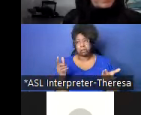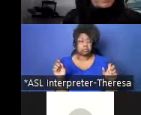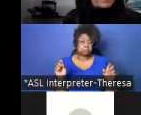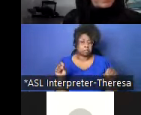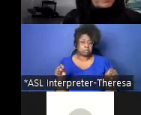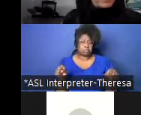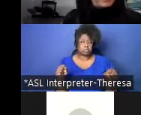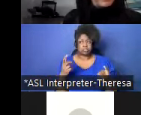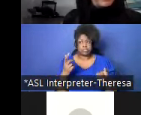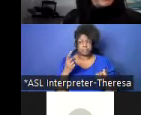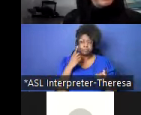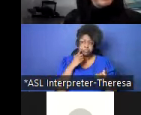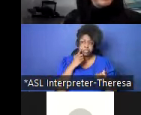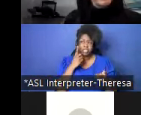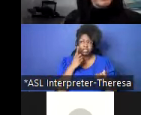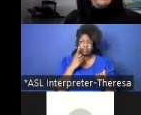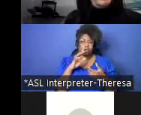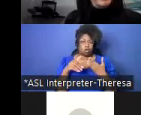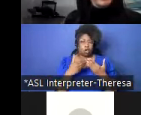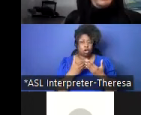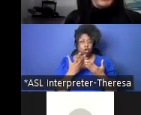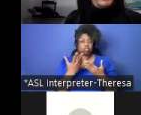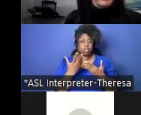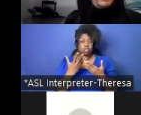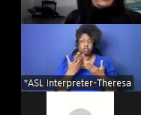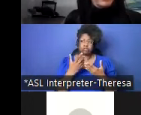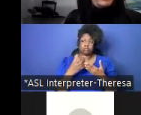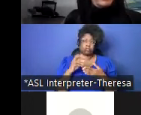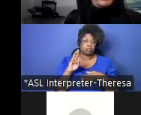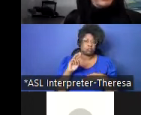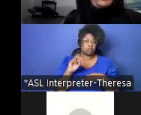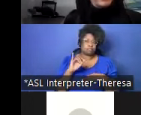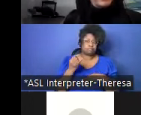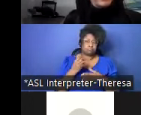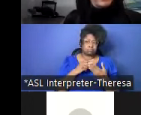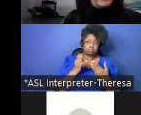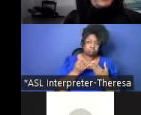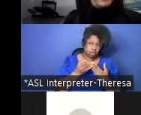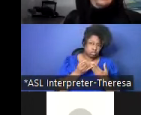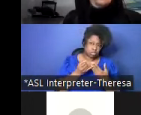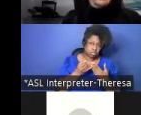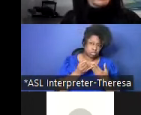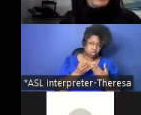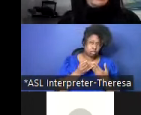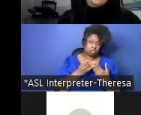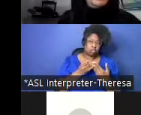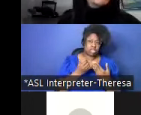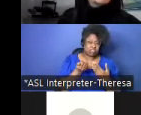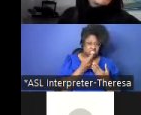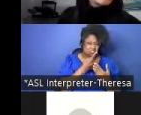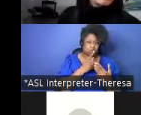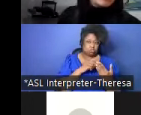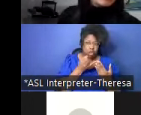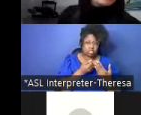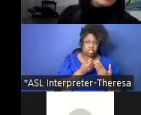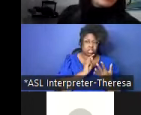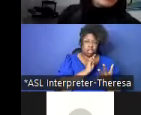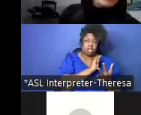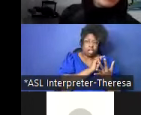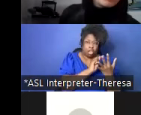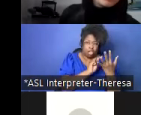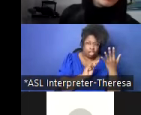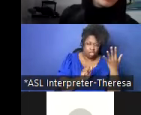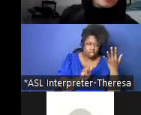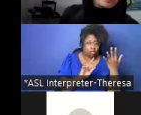you know, the cost of doing all these resiliency projects. You know, one big project might be the perfect answer. You can